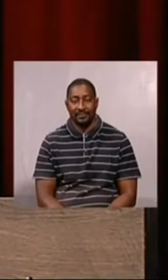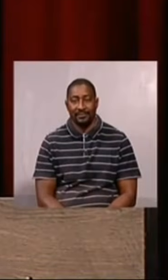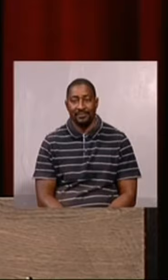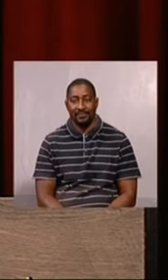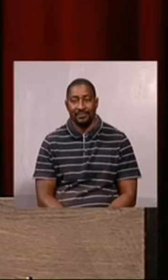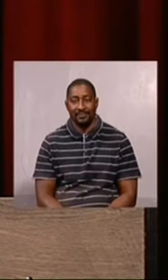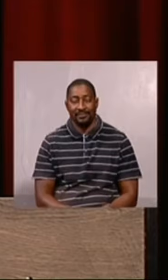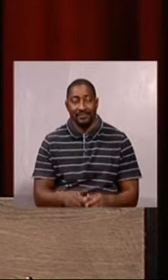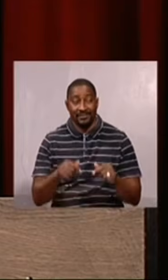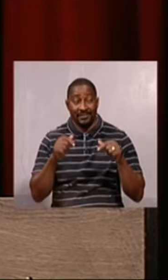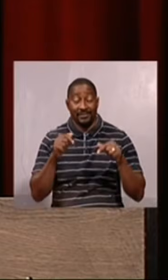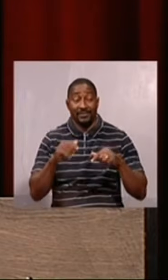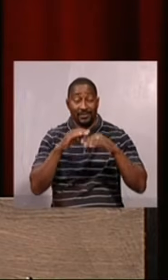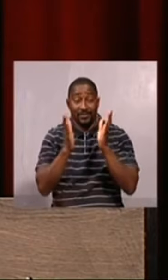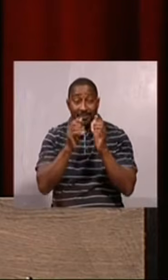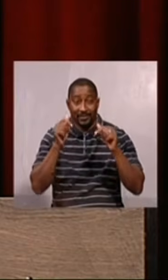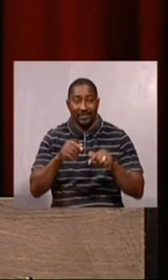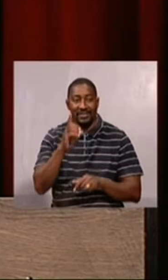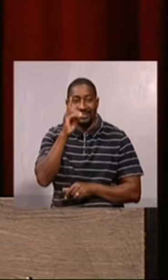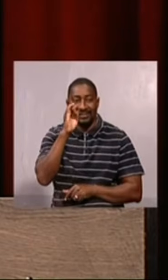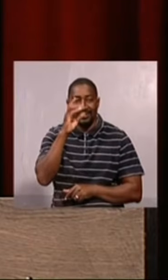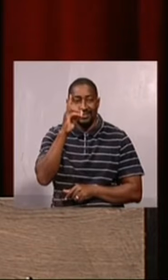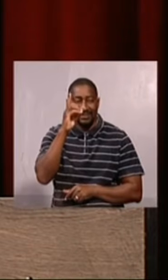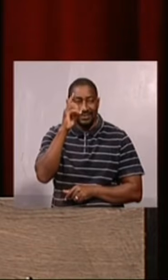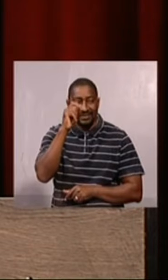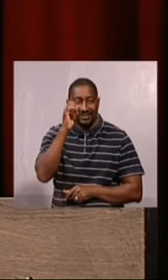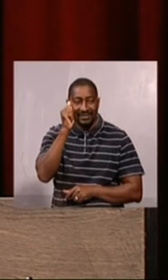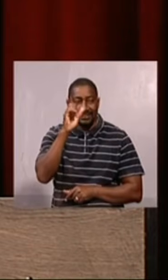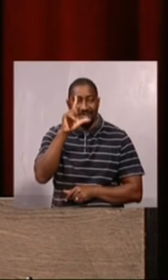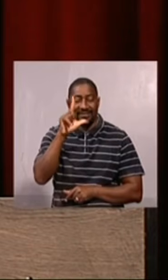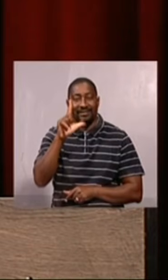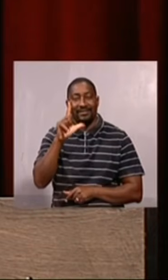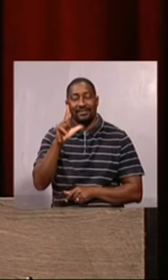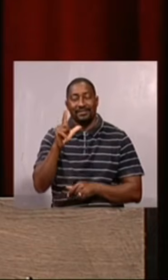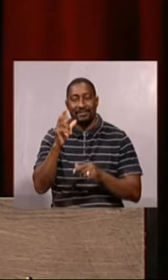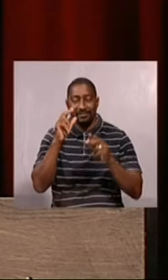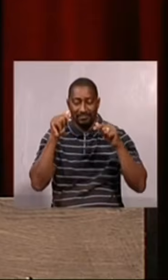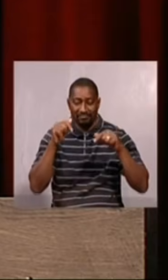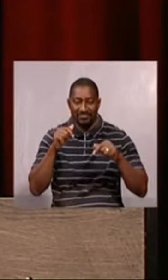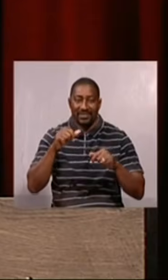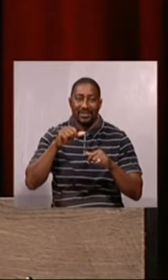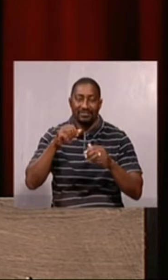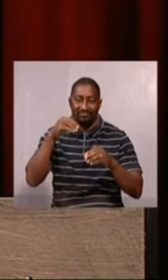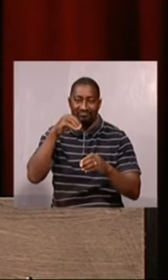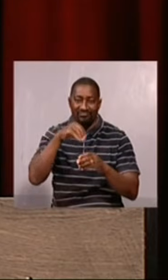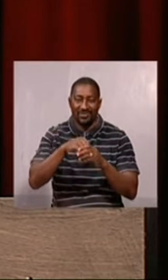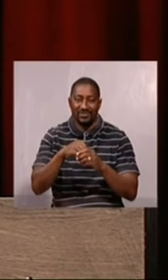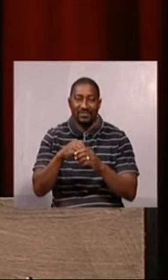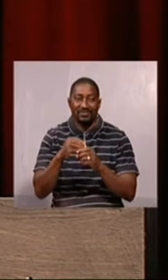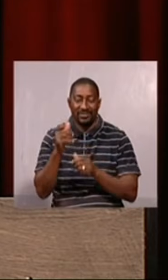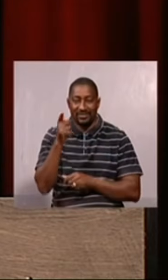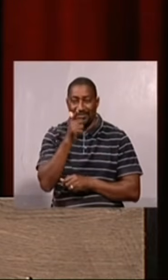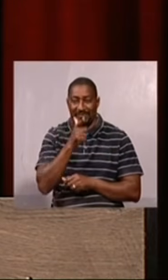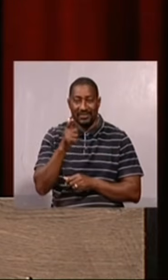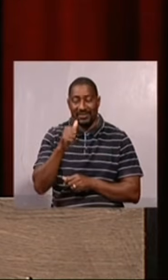In the digital age, social media has revolutionized political campaigns and voter engagement. Platforms such as Facebook, Twitter, Instagram,